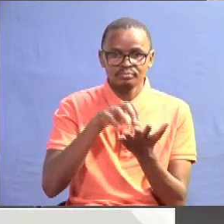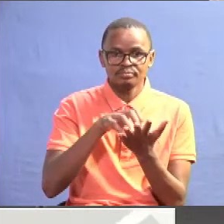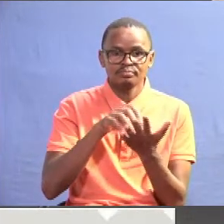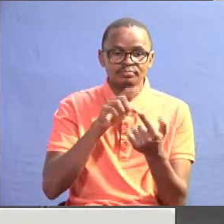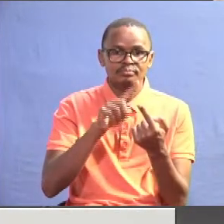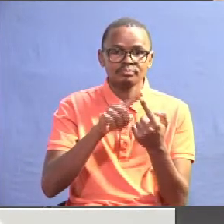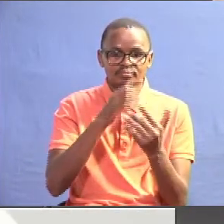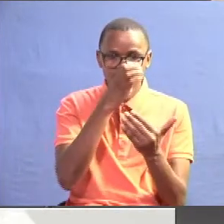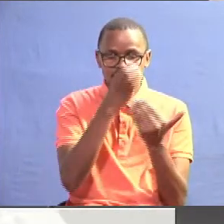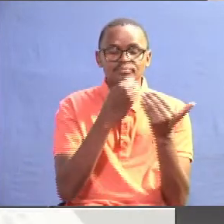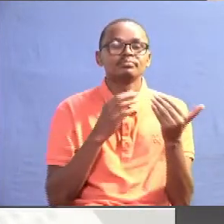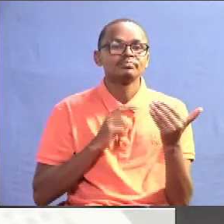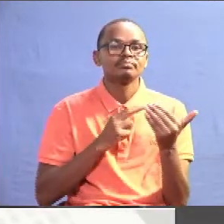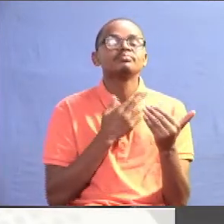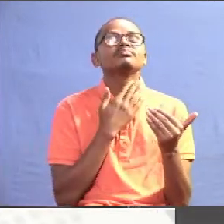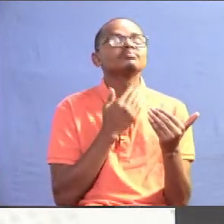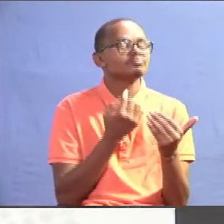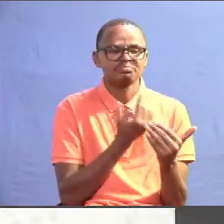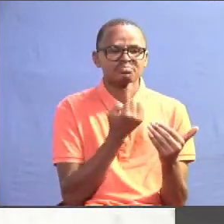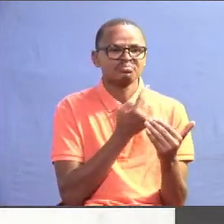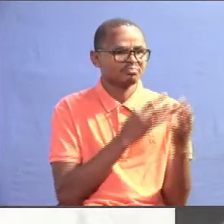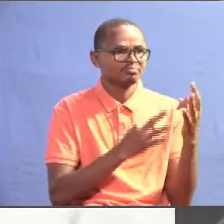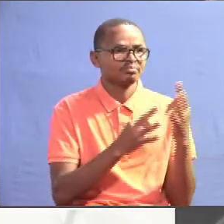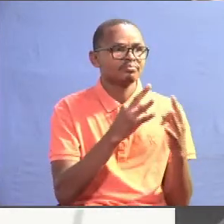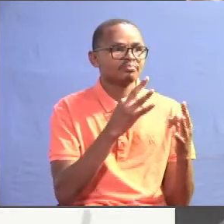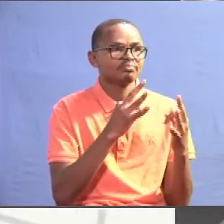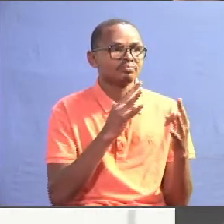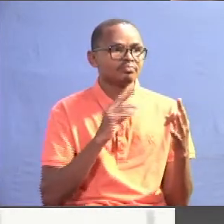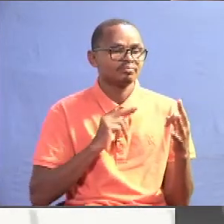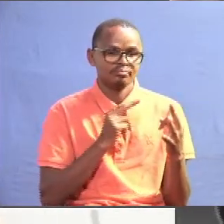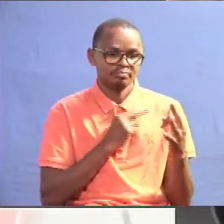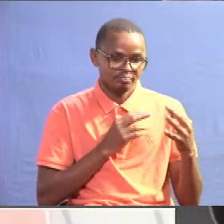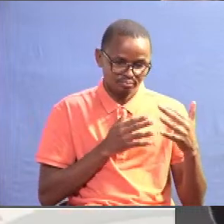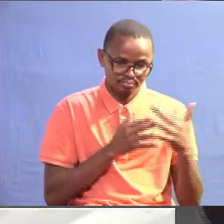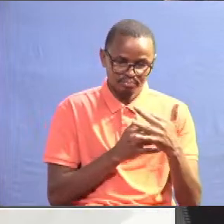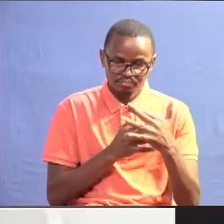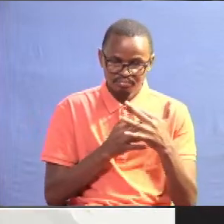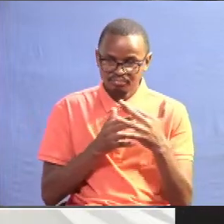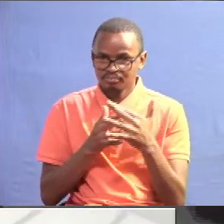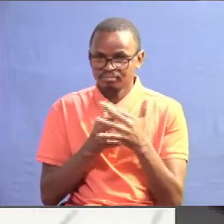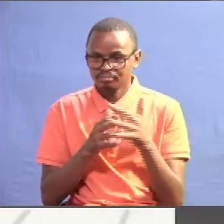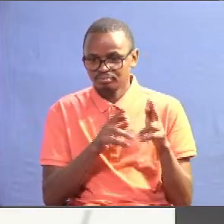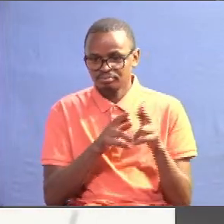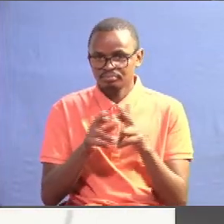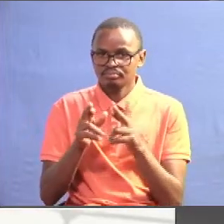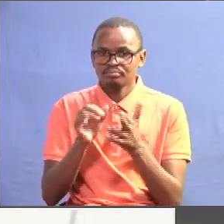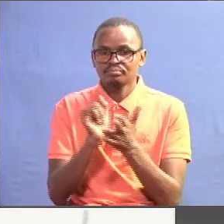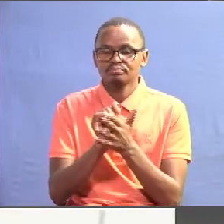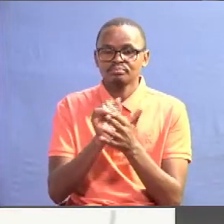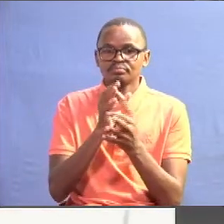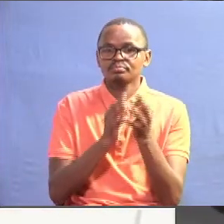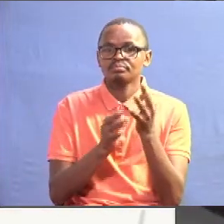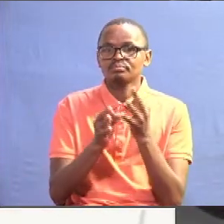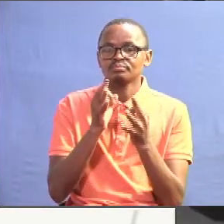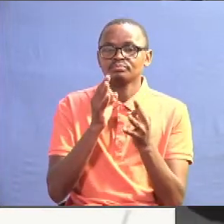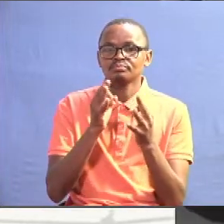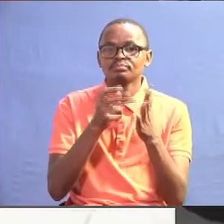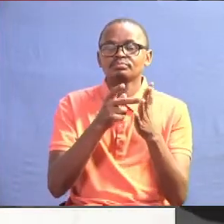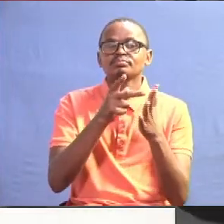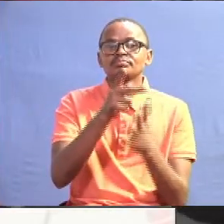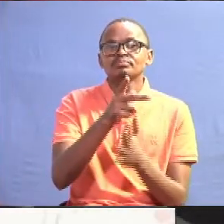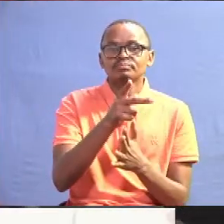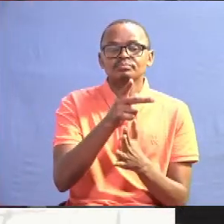mpaka mwisho. Sisi tunataka tu justice. Sisi tulifunga barabara ndio justice yetu ifanyike ya mbuzi, tulipwe